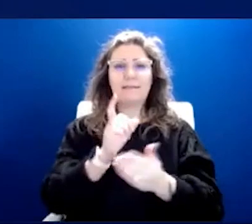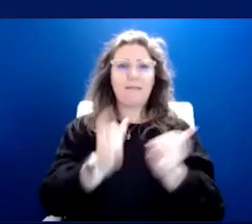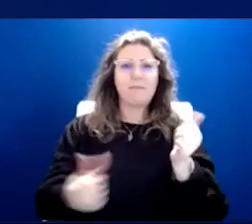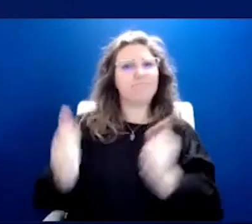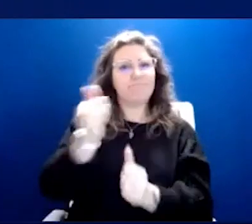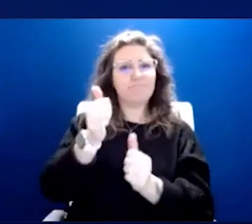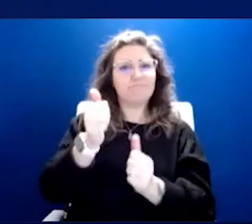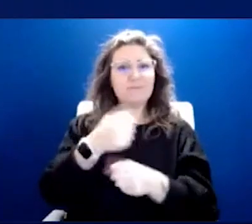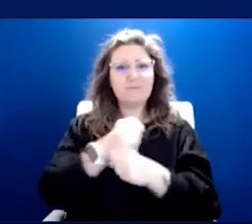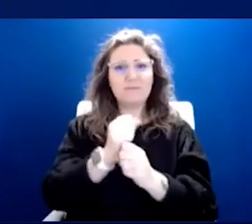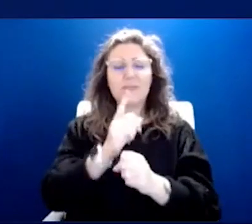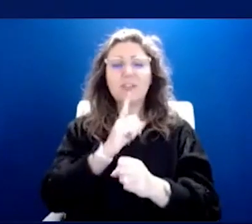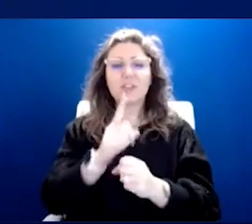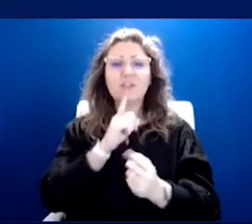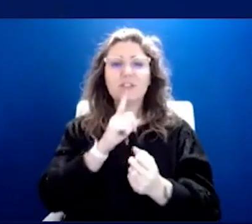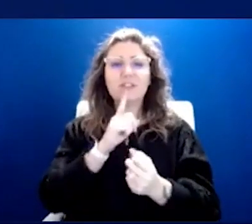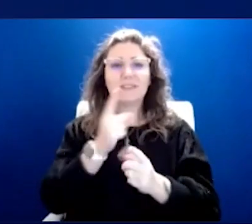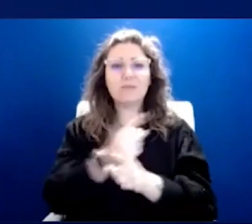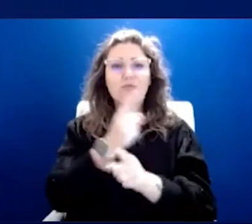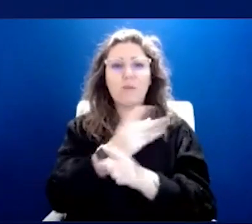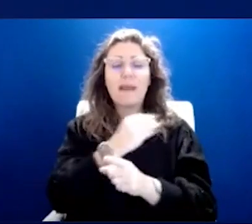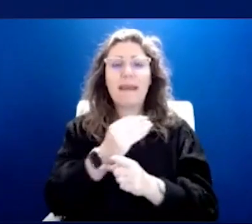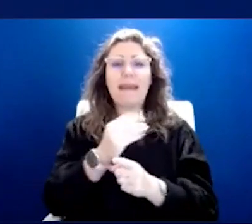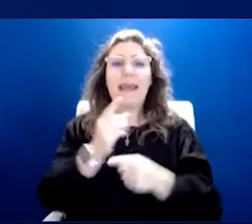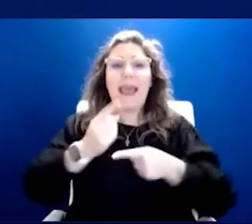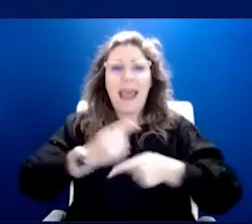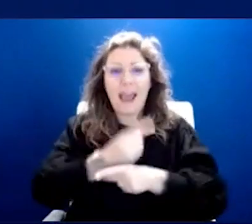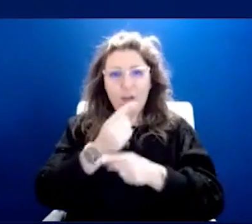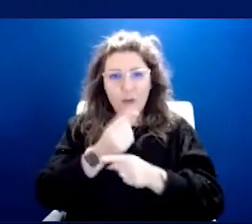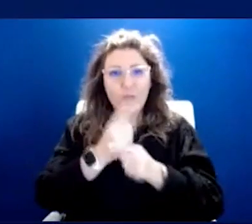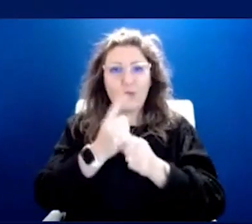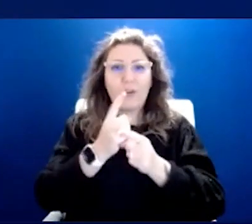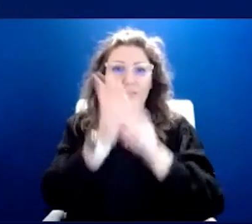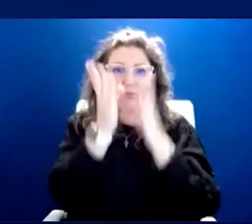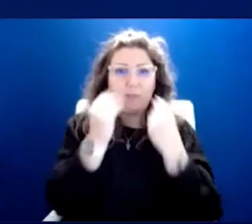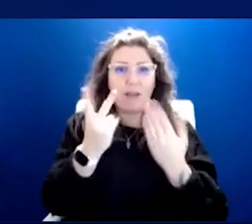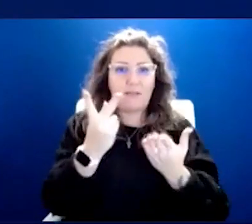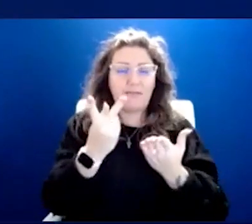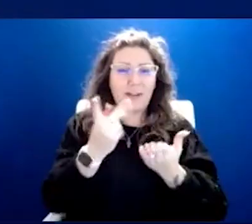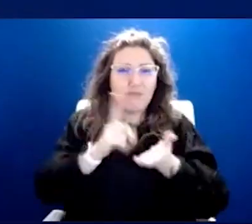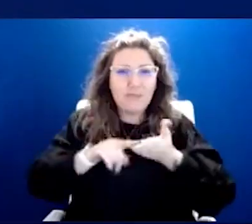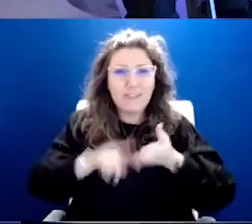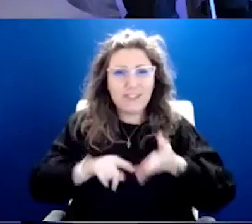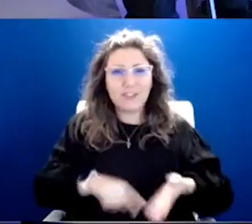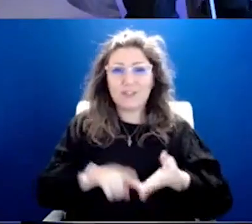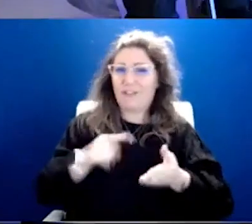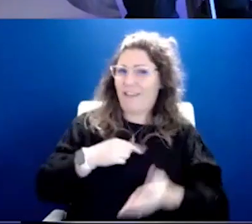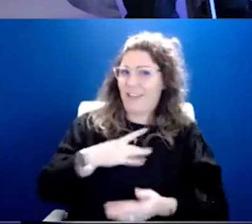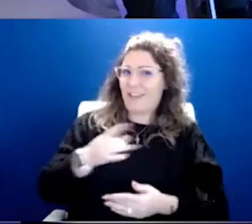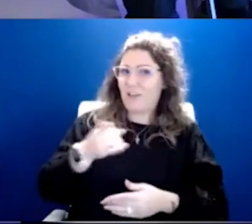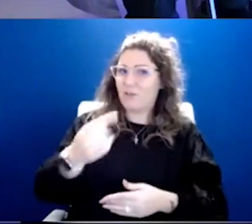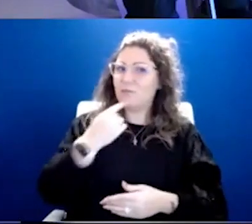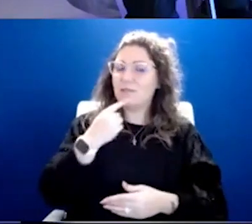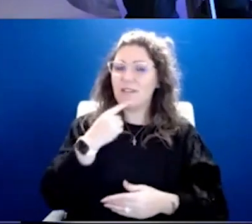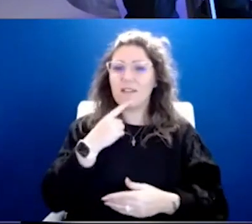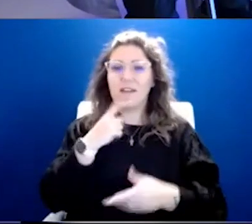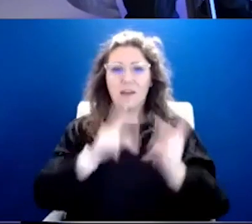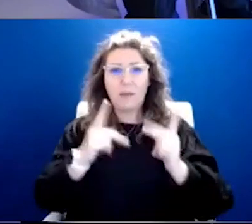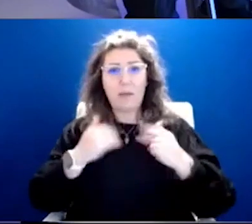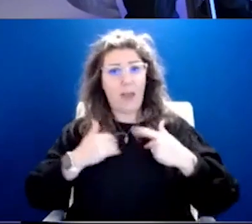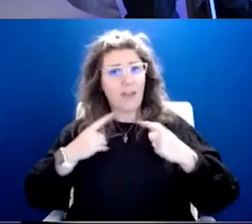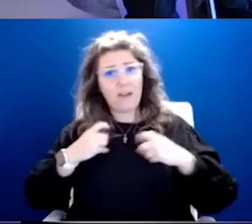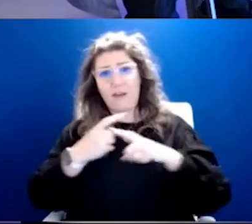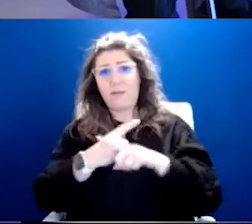smart decisions that are going to keep people healthy. It's tough, but we've got to keep trying. And I like that you said people have complicated lives. It isn't just everybody's